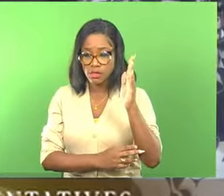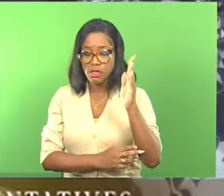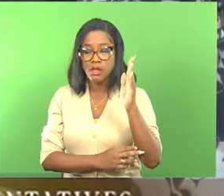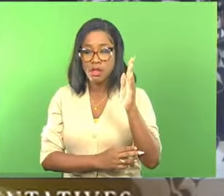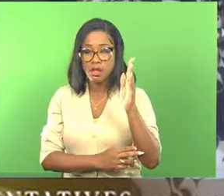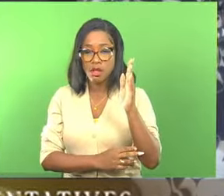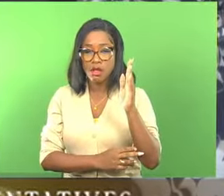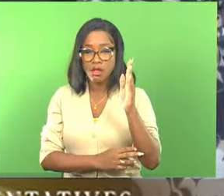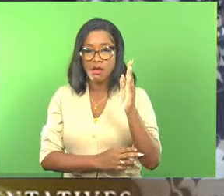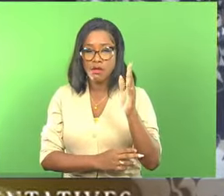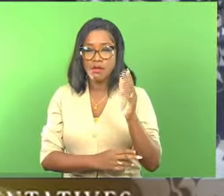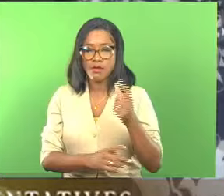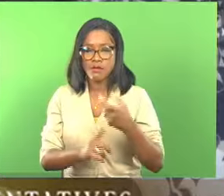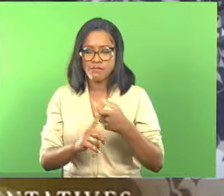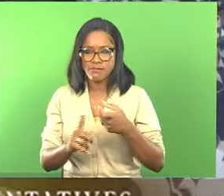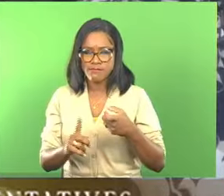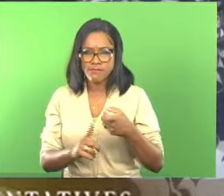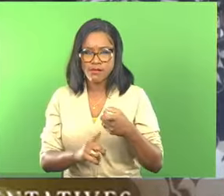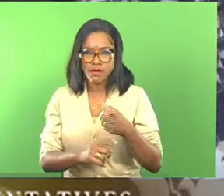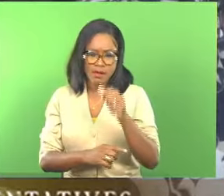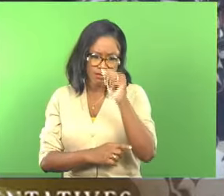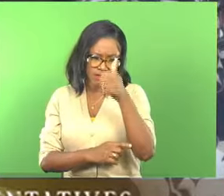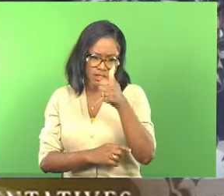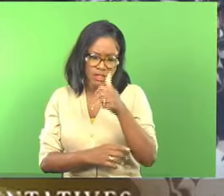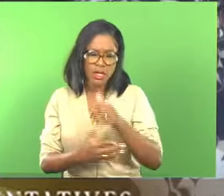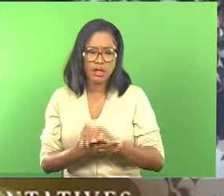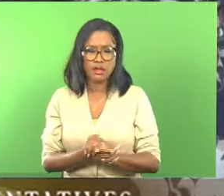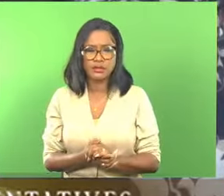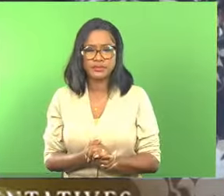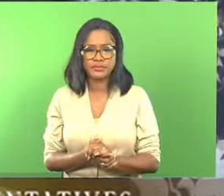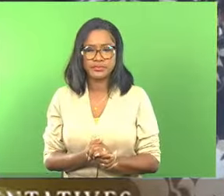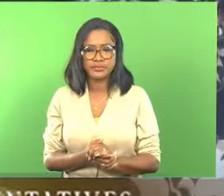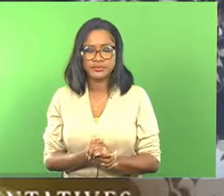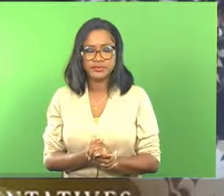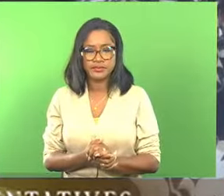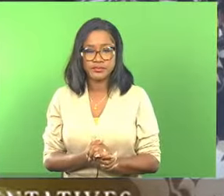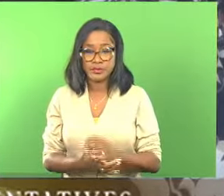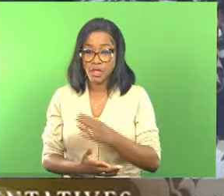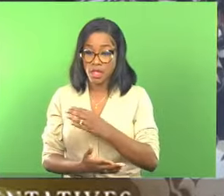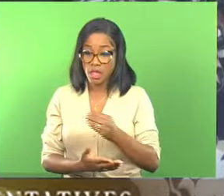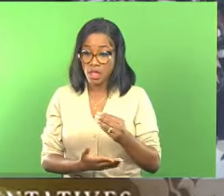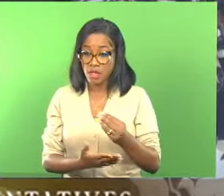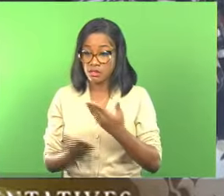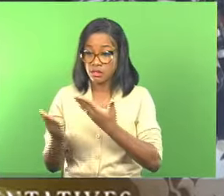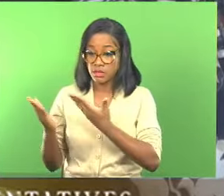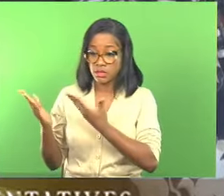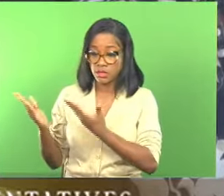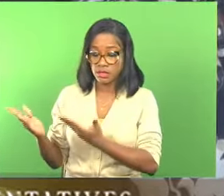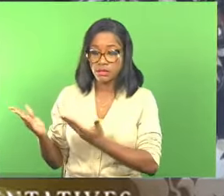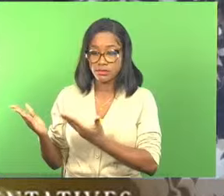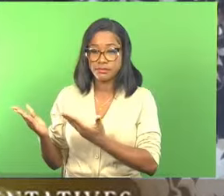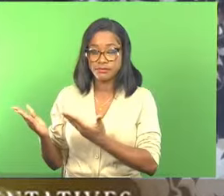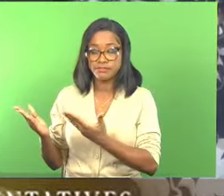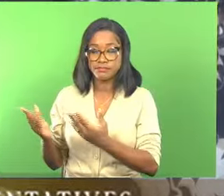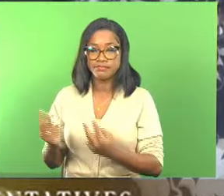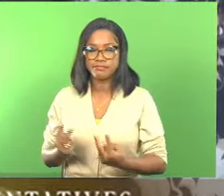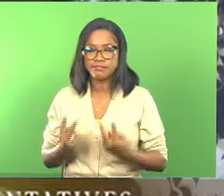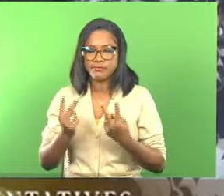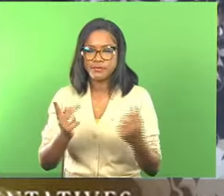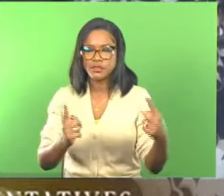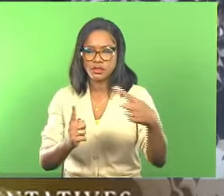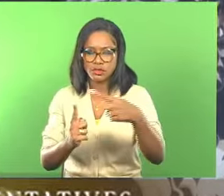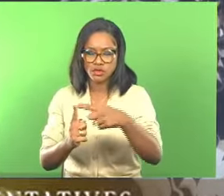the Commonwealth Speakers Conference, and my own reciprocal visit to